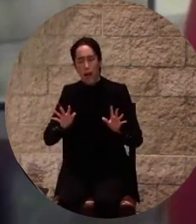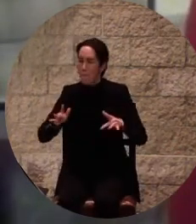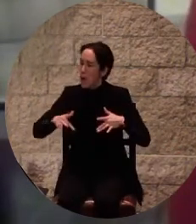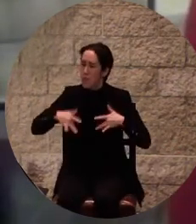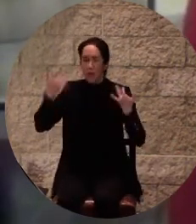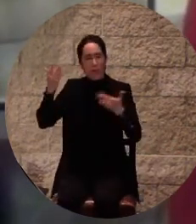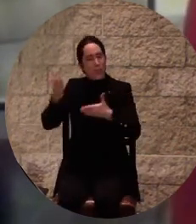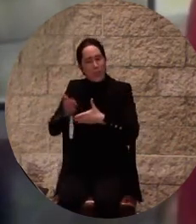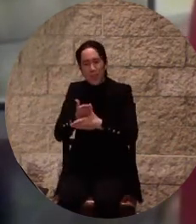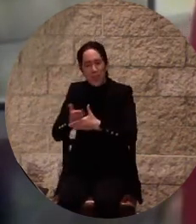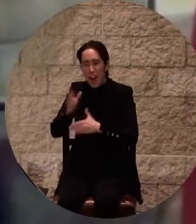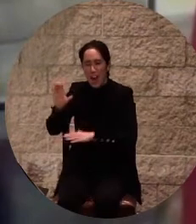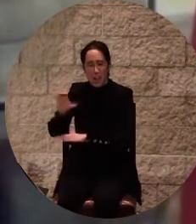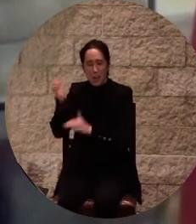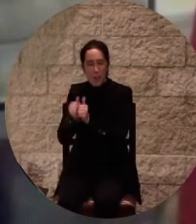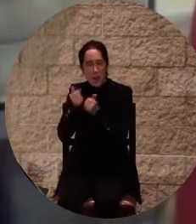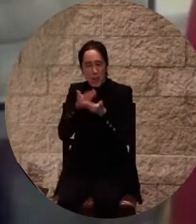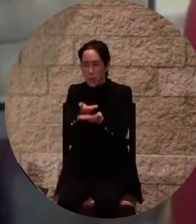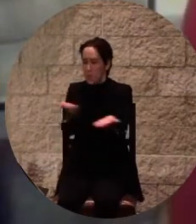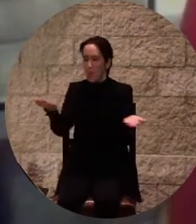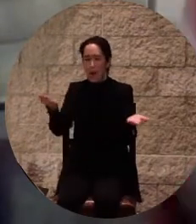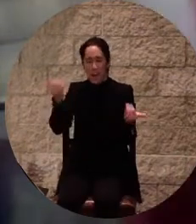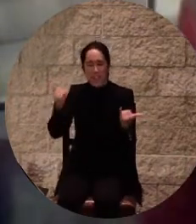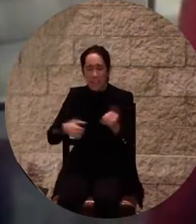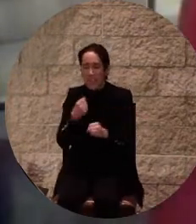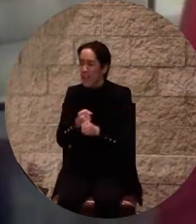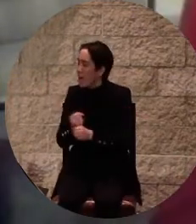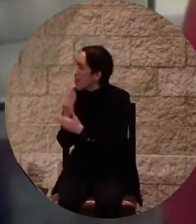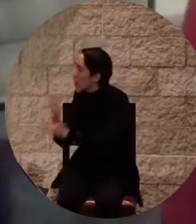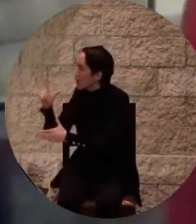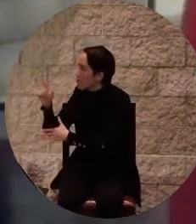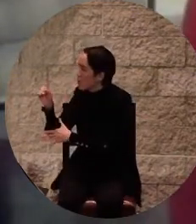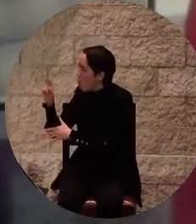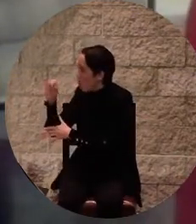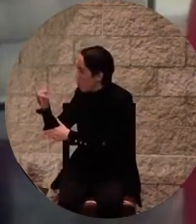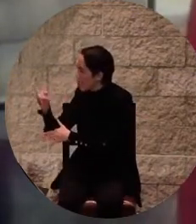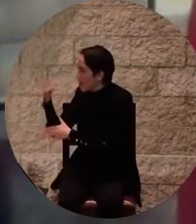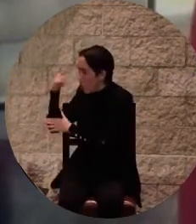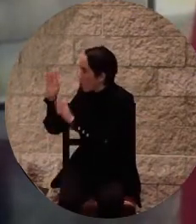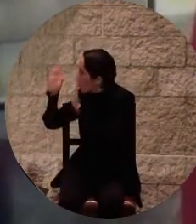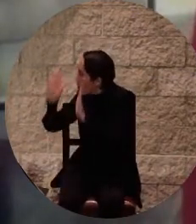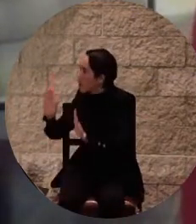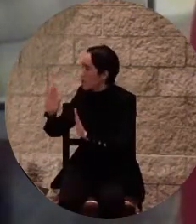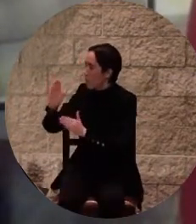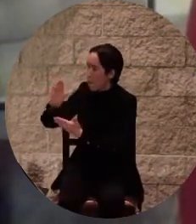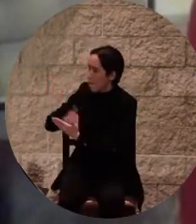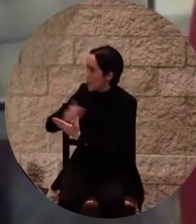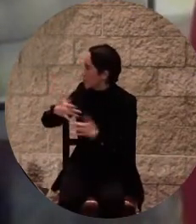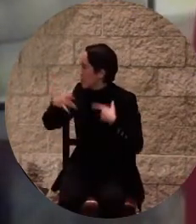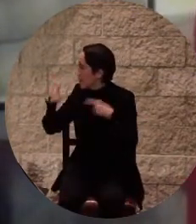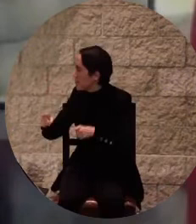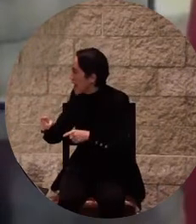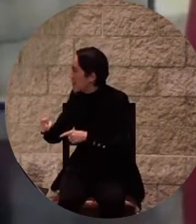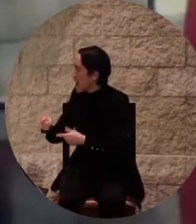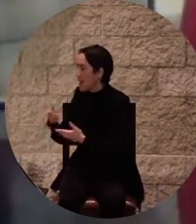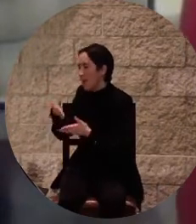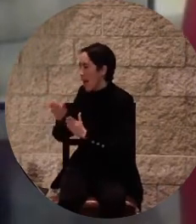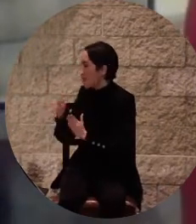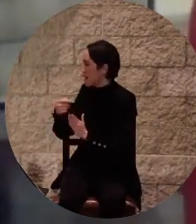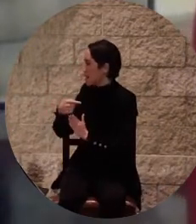Lori, for this awesome concert and for letting me say hello to everybody and wish them all a Merry Christmas and a very, very